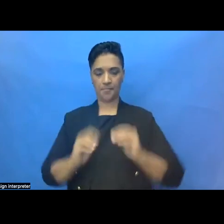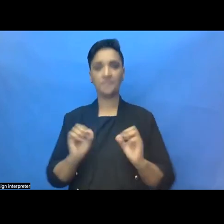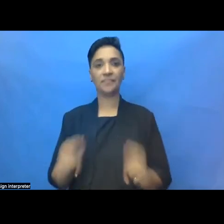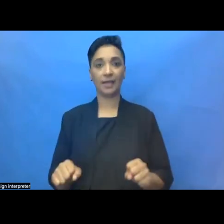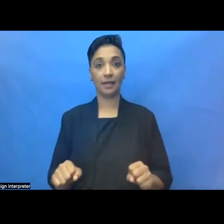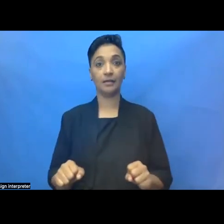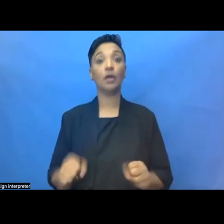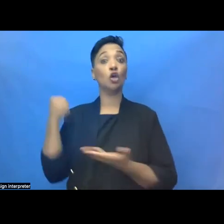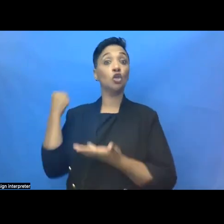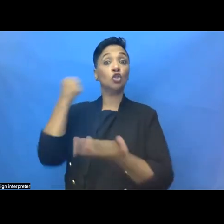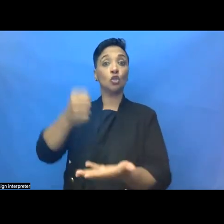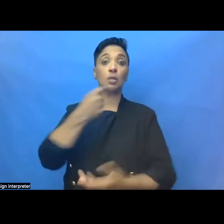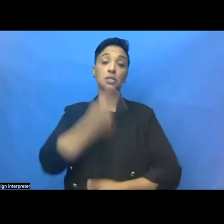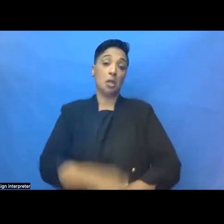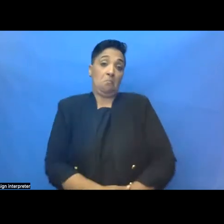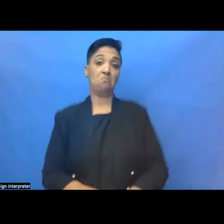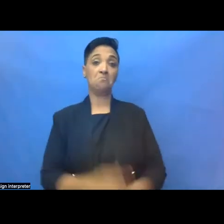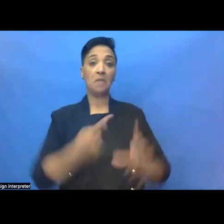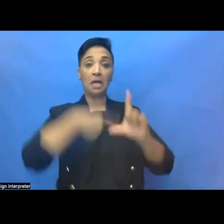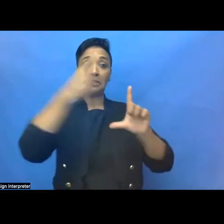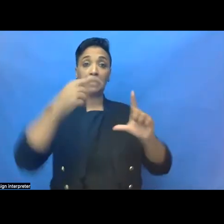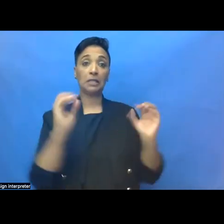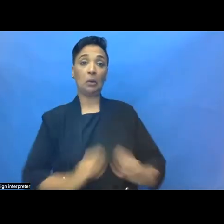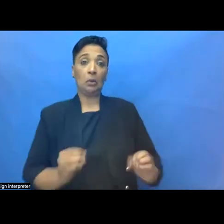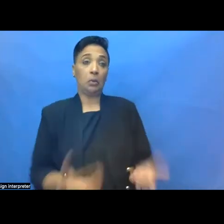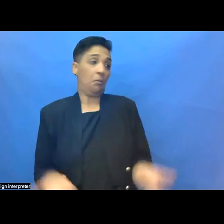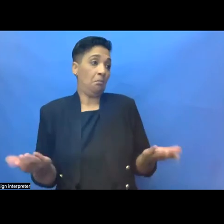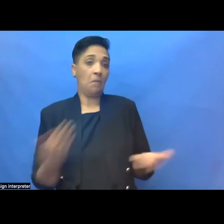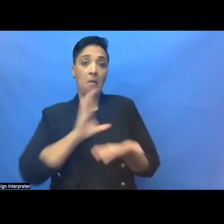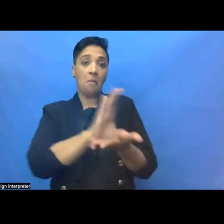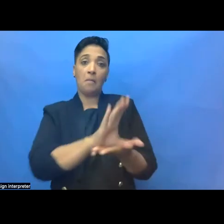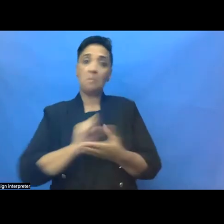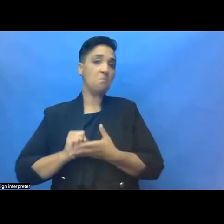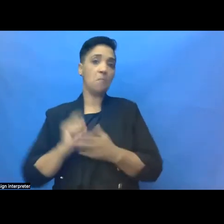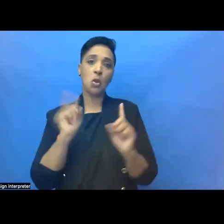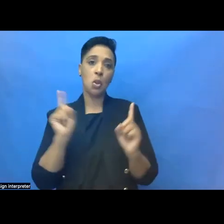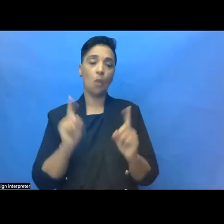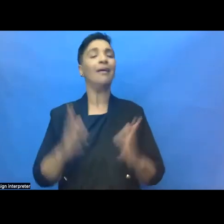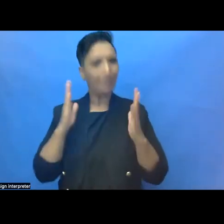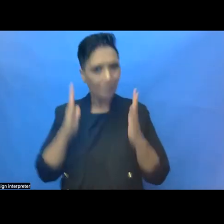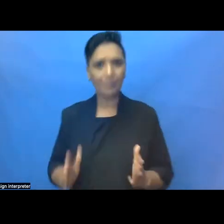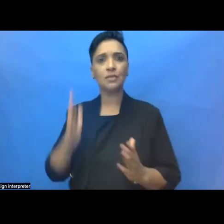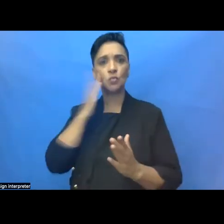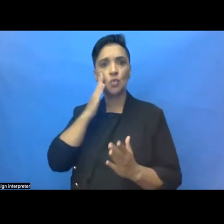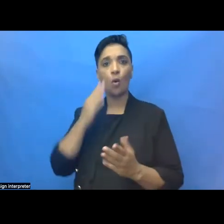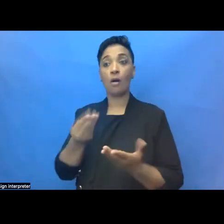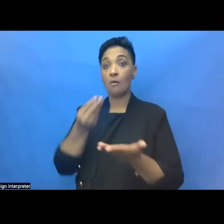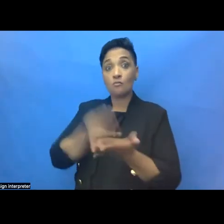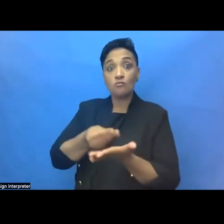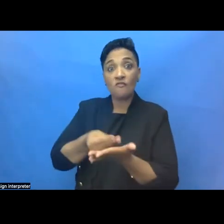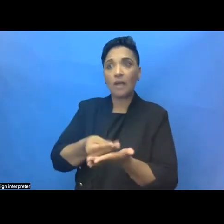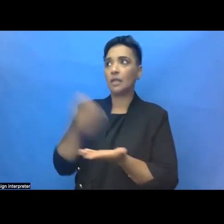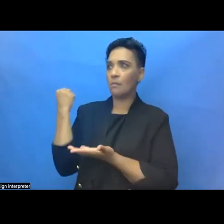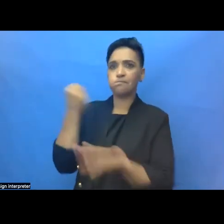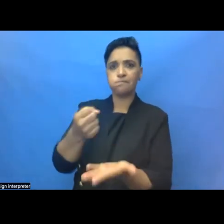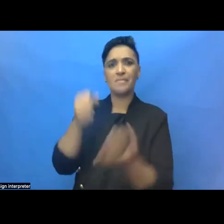be, particularly in this context right now, demanding data on children with disabilities to therefore fund proposals